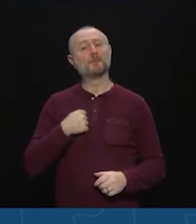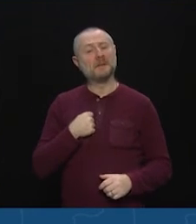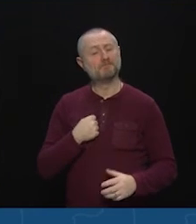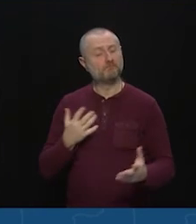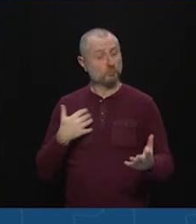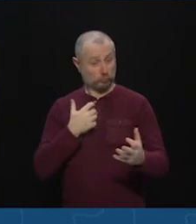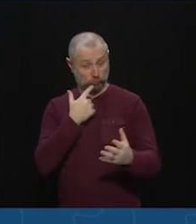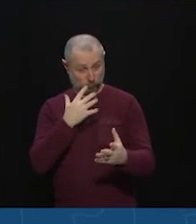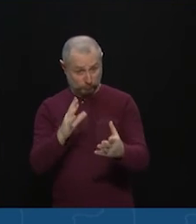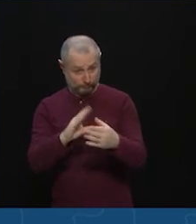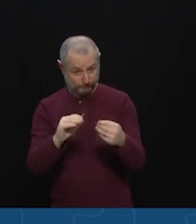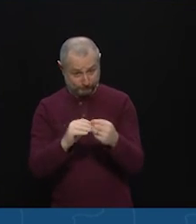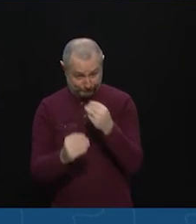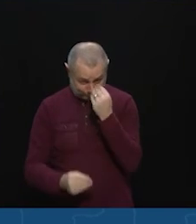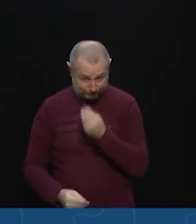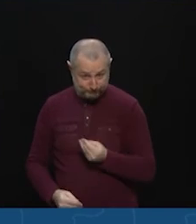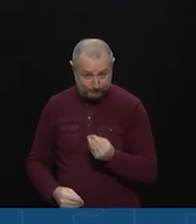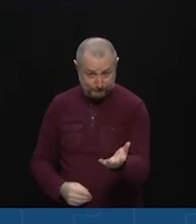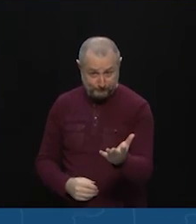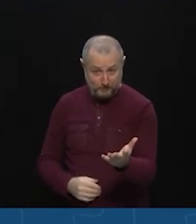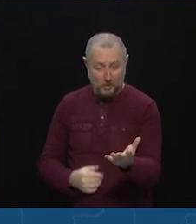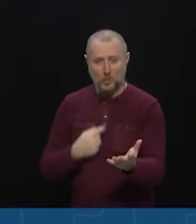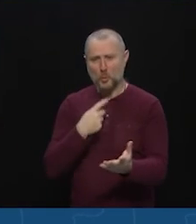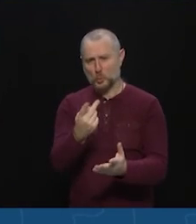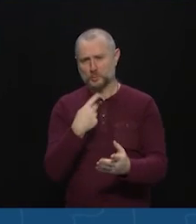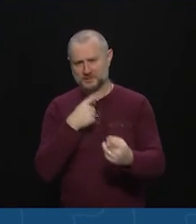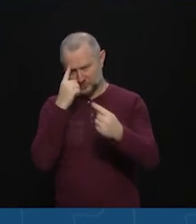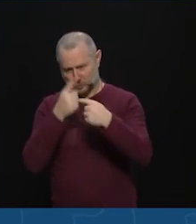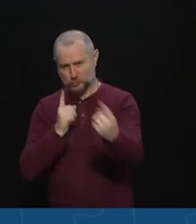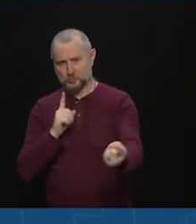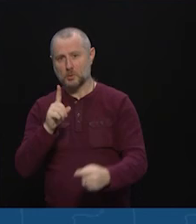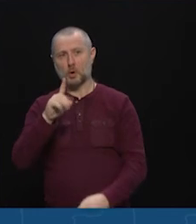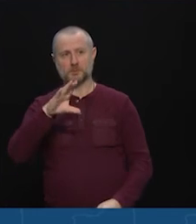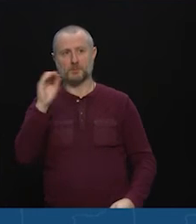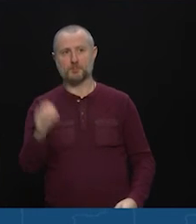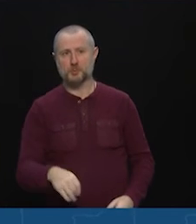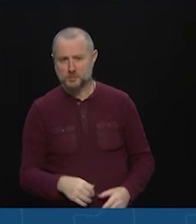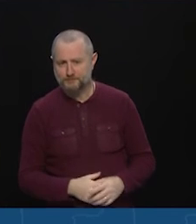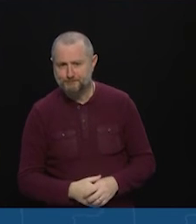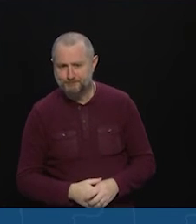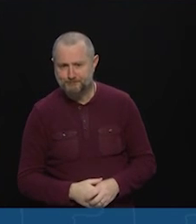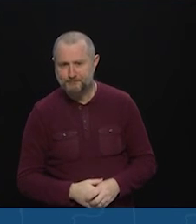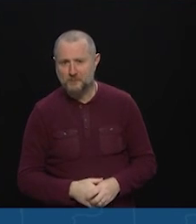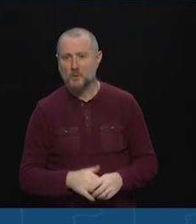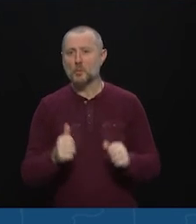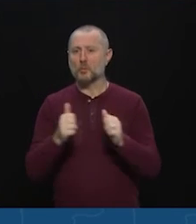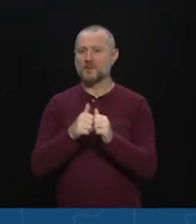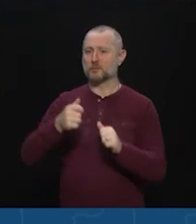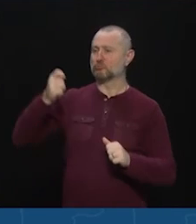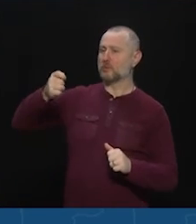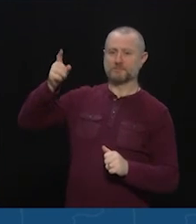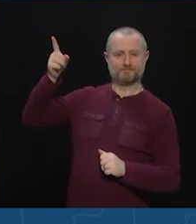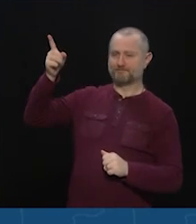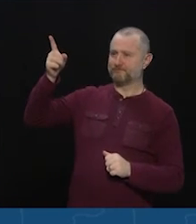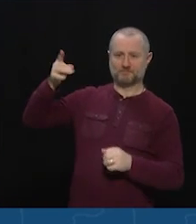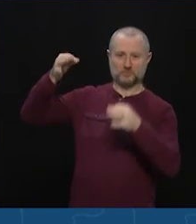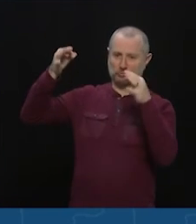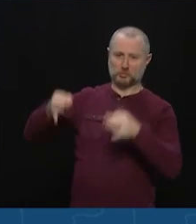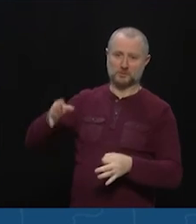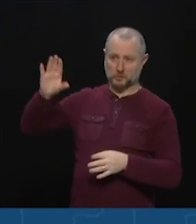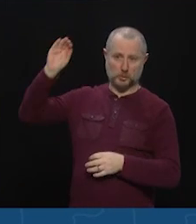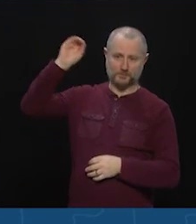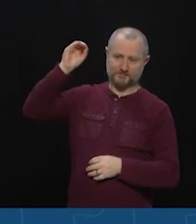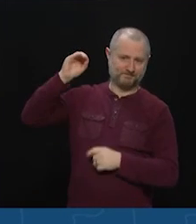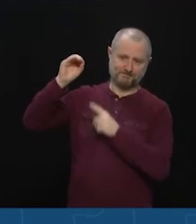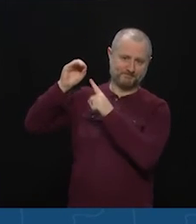we disagree 100% with the conclusion of the judge who, in his opinion, thought that